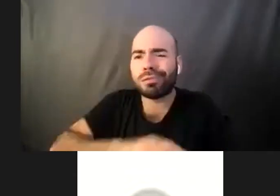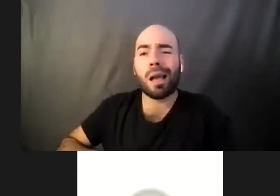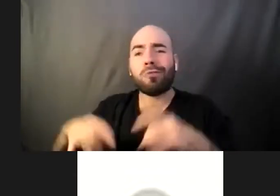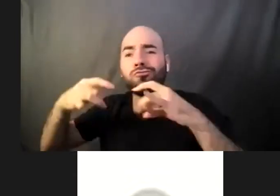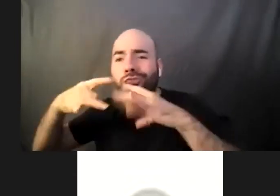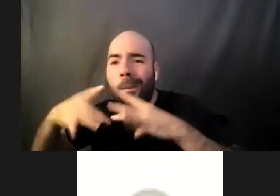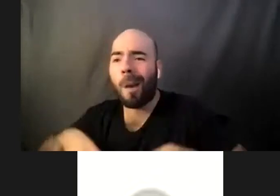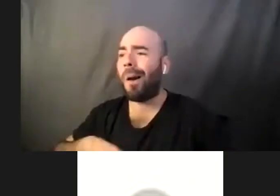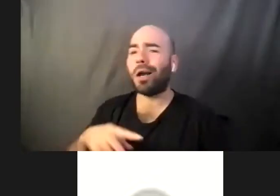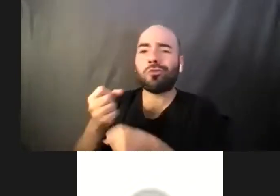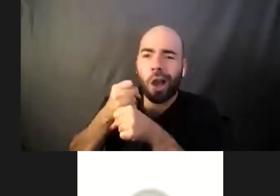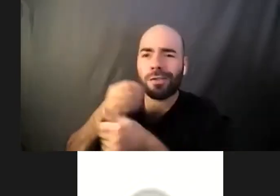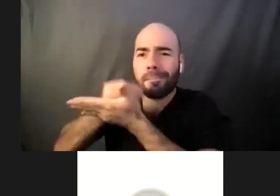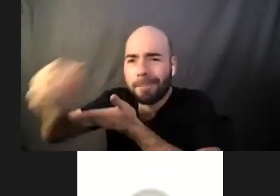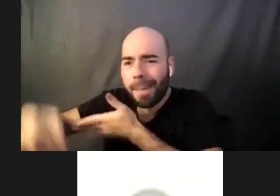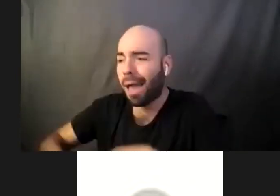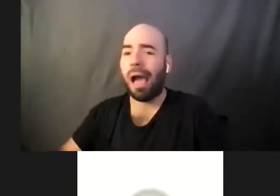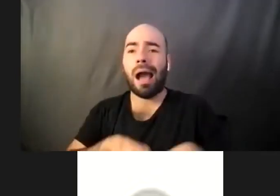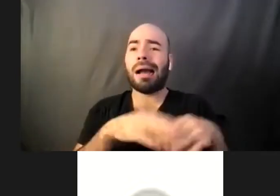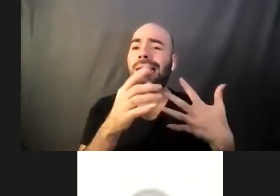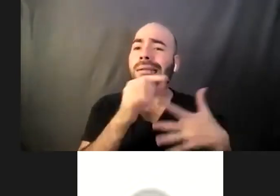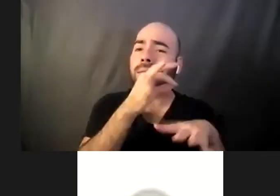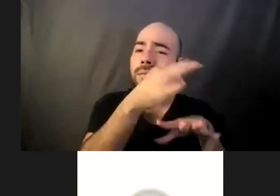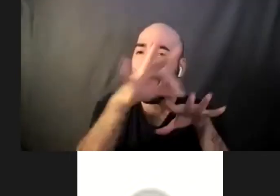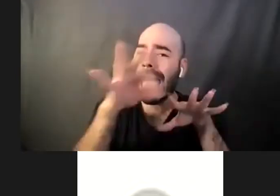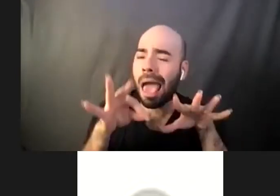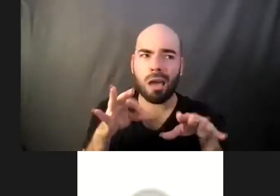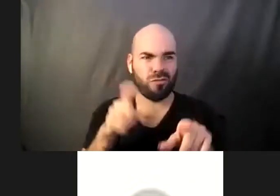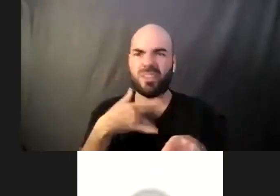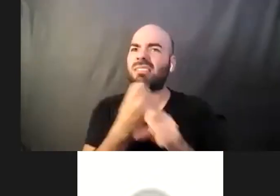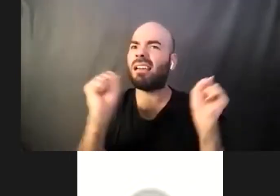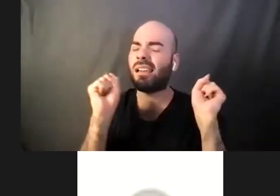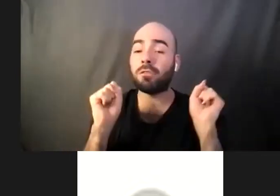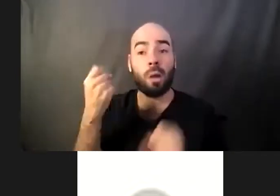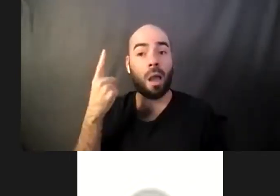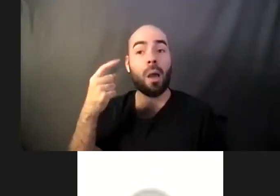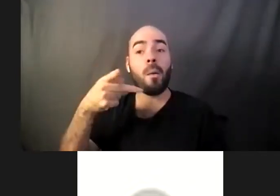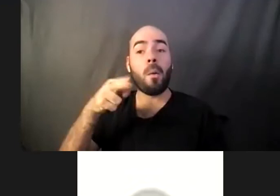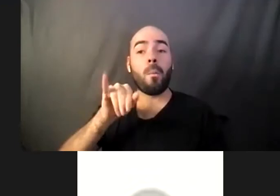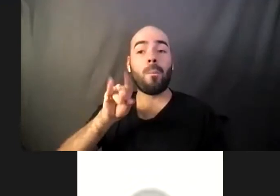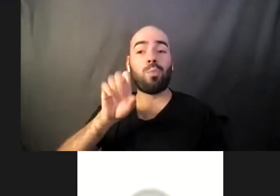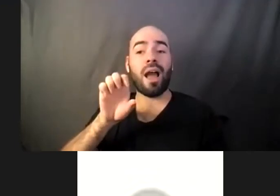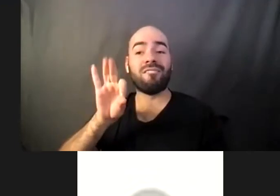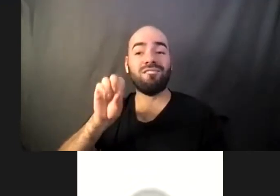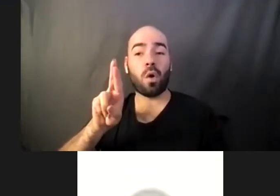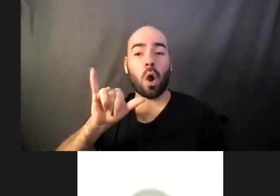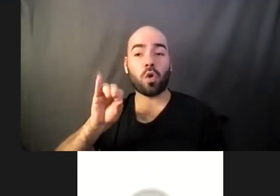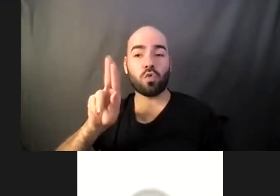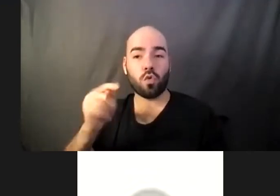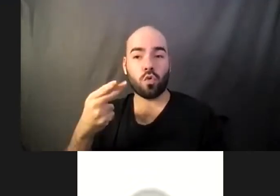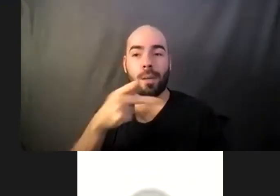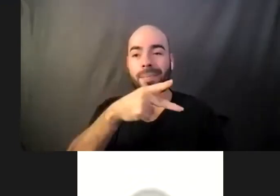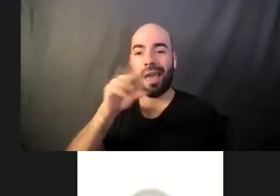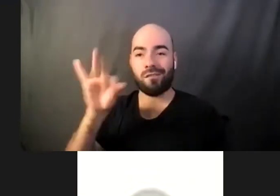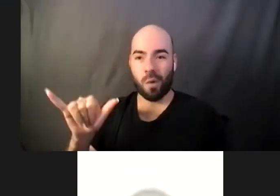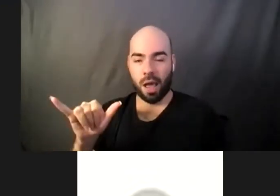safety that you would feel at an LGBTQ center. So Pride for Youth opened in the 90s from an organization called the Long Island